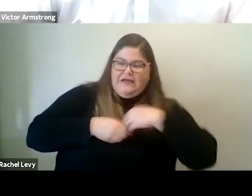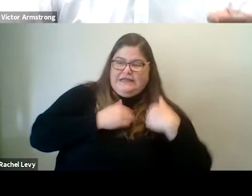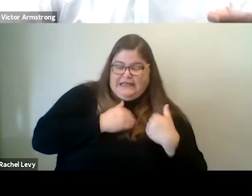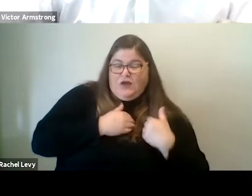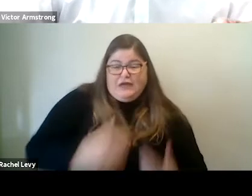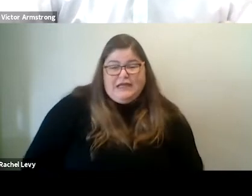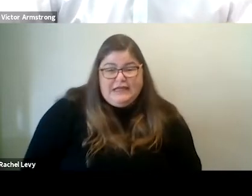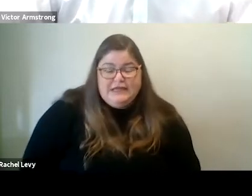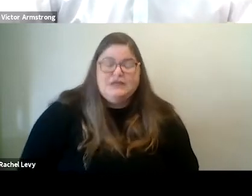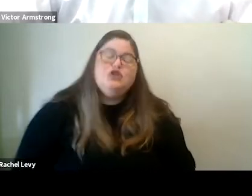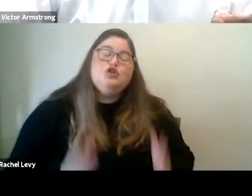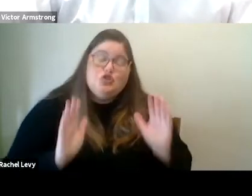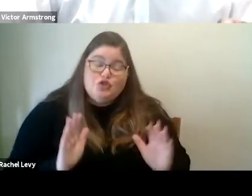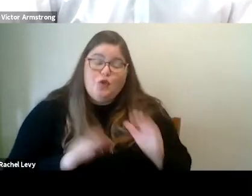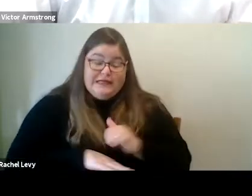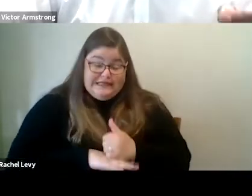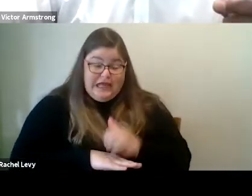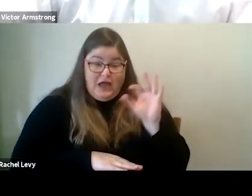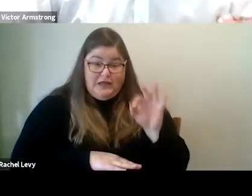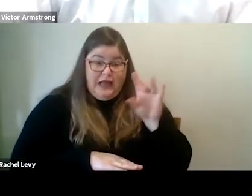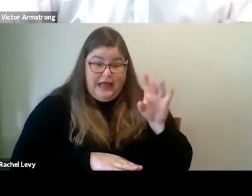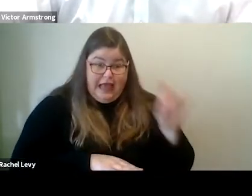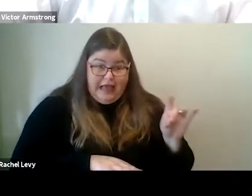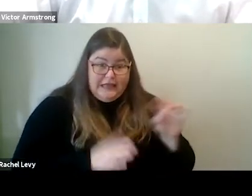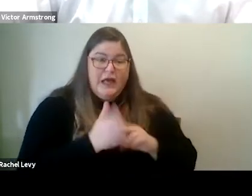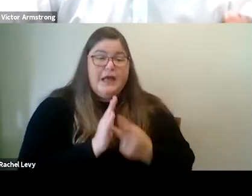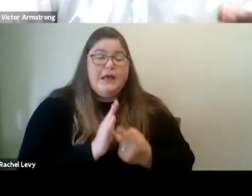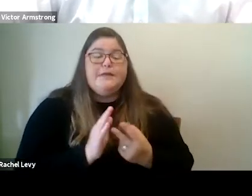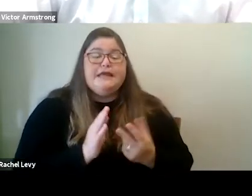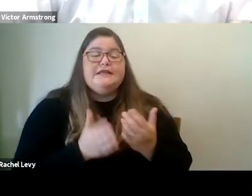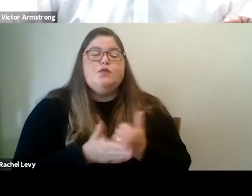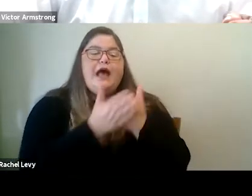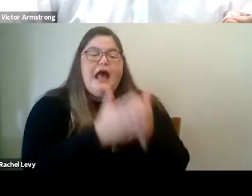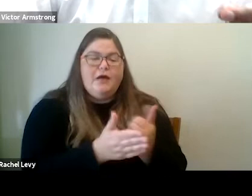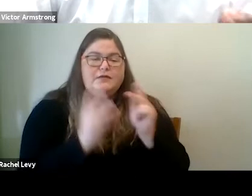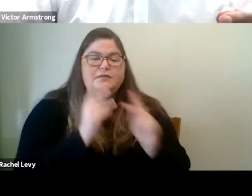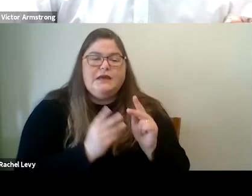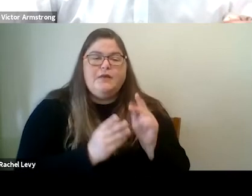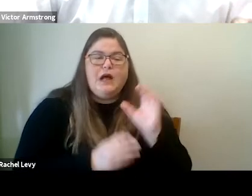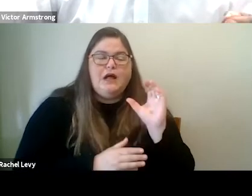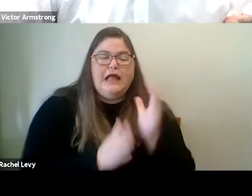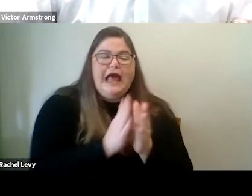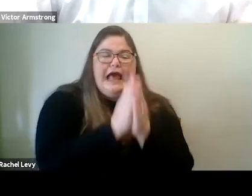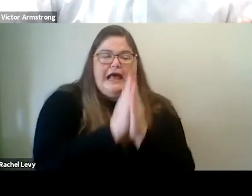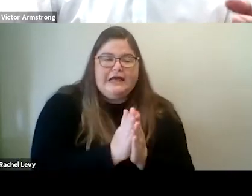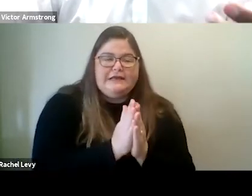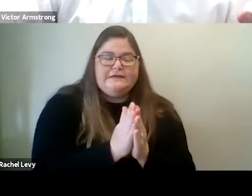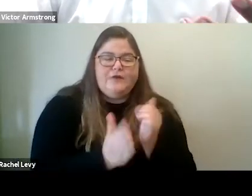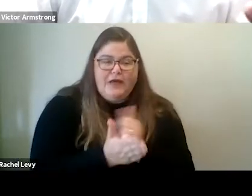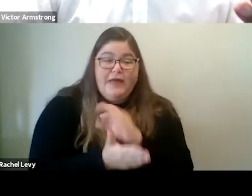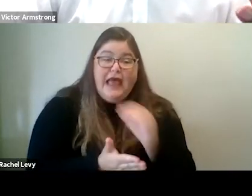will increase the likelihood that individuals receive care in the communities and that they receive care that accounts